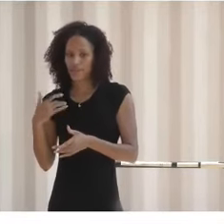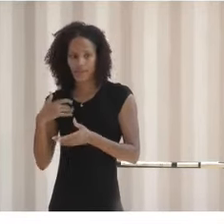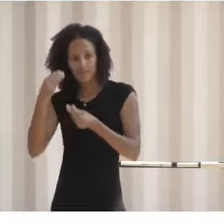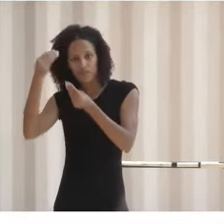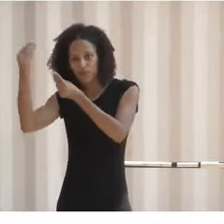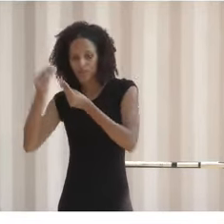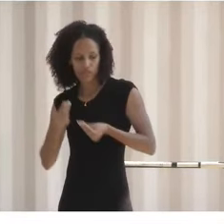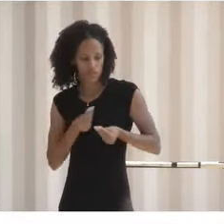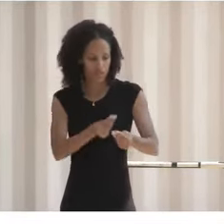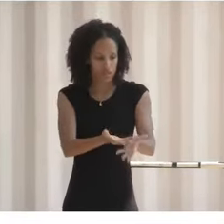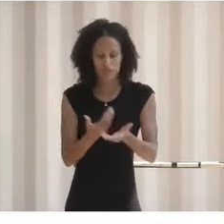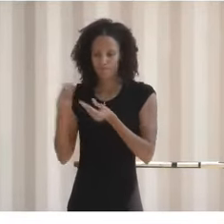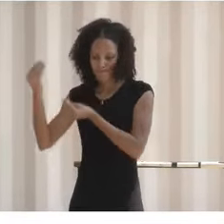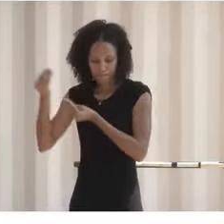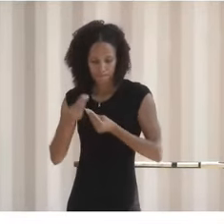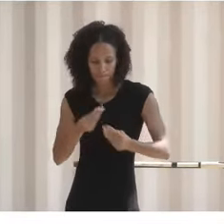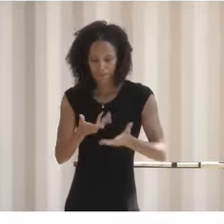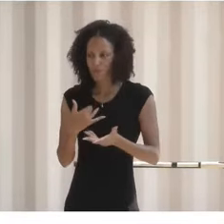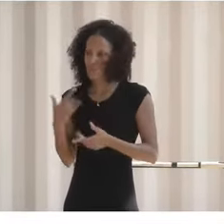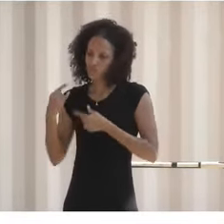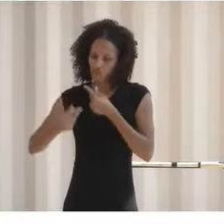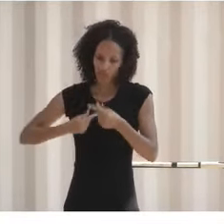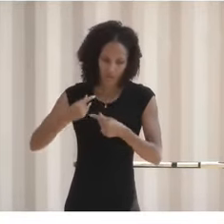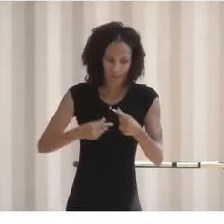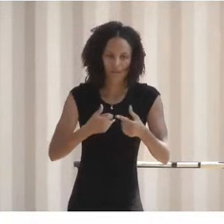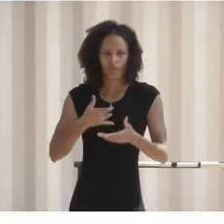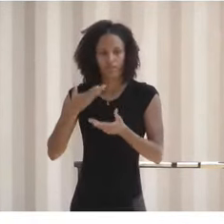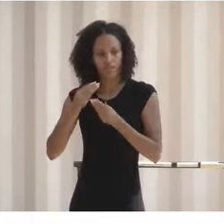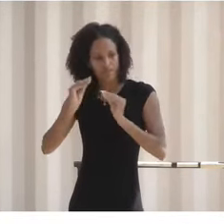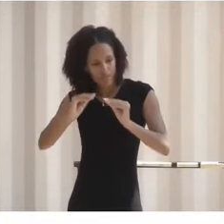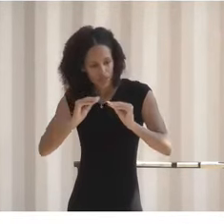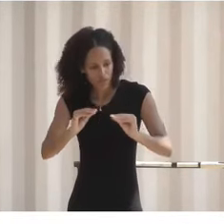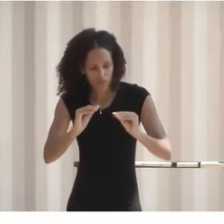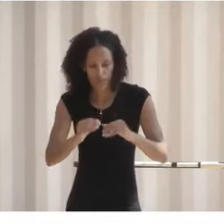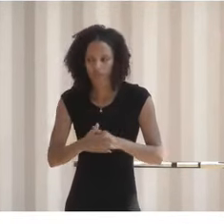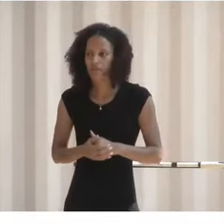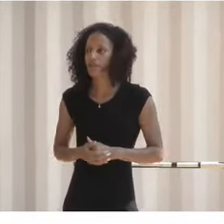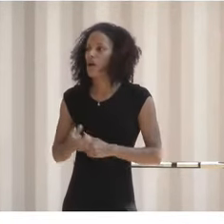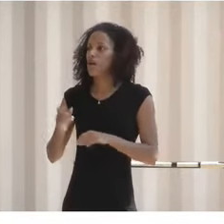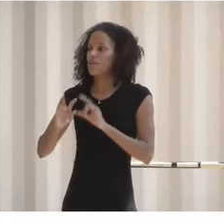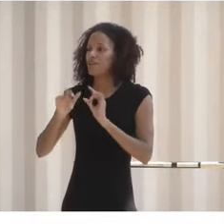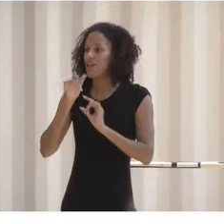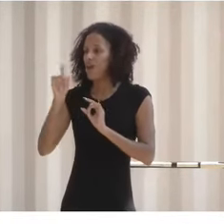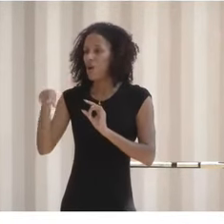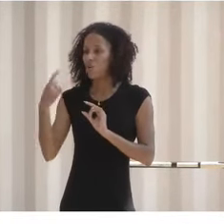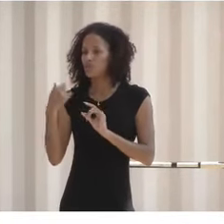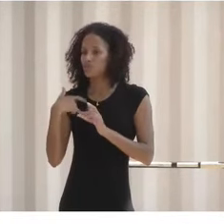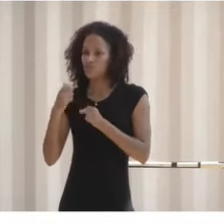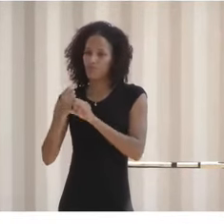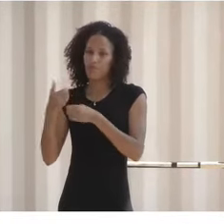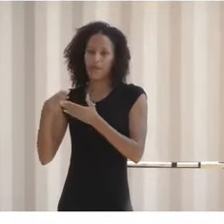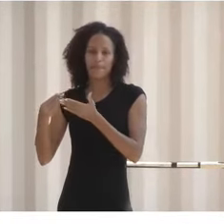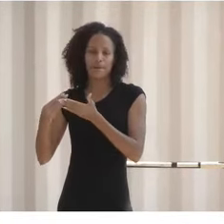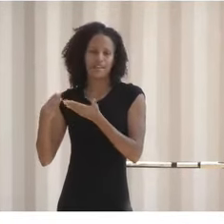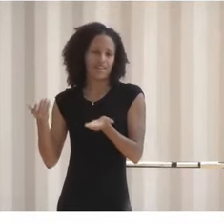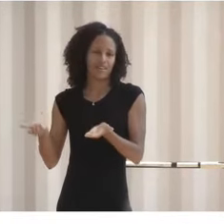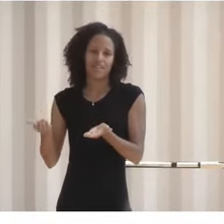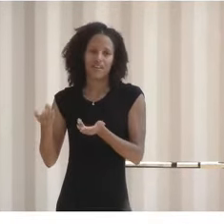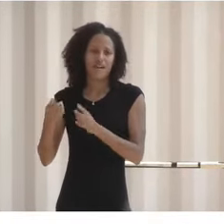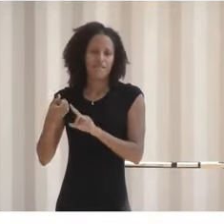information generation after generation. So empowering women to not just make money out of